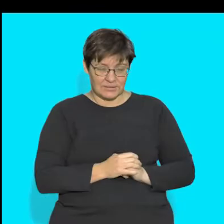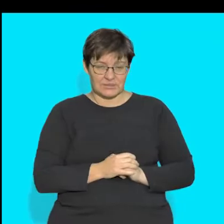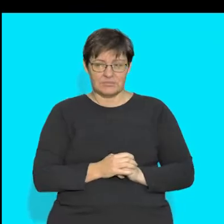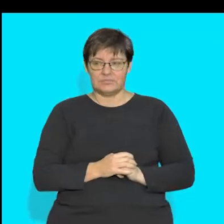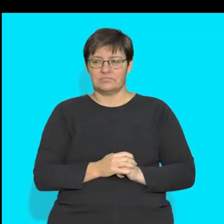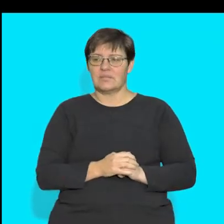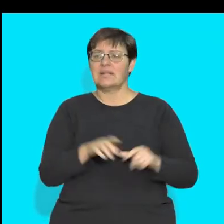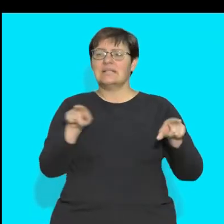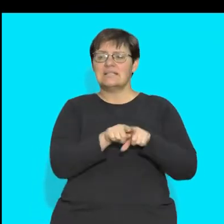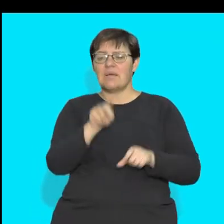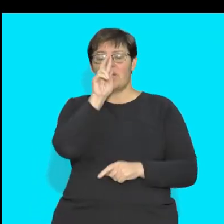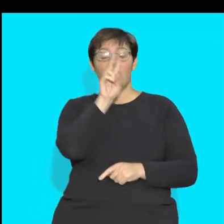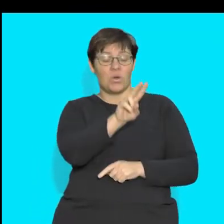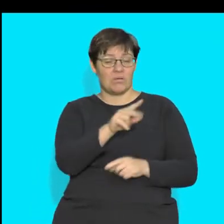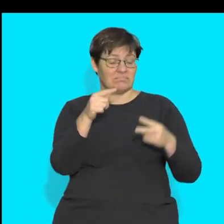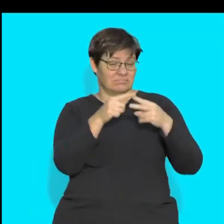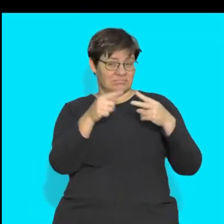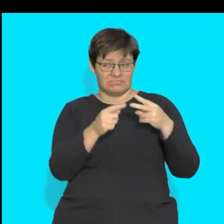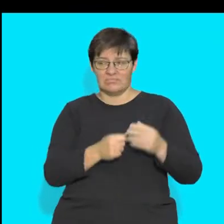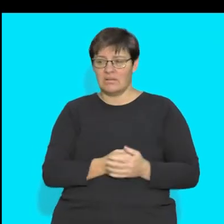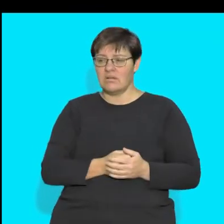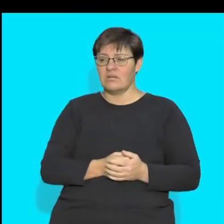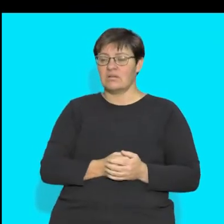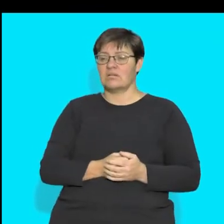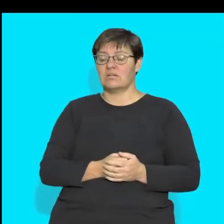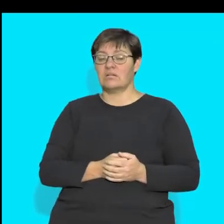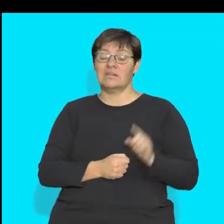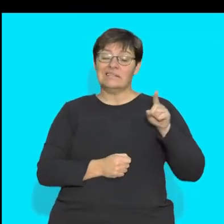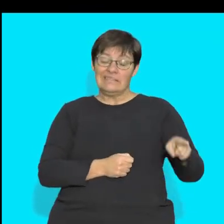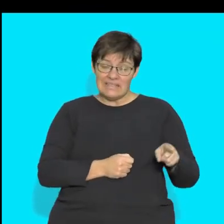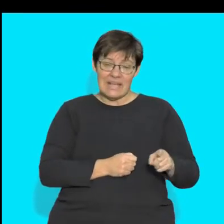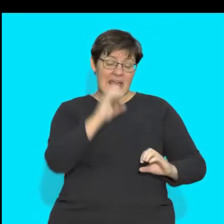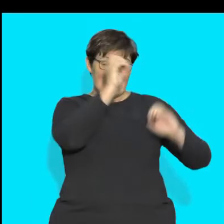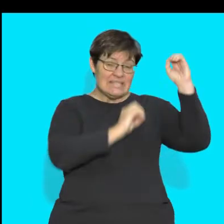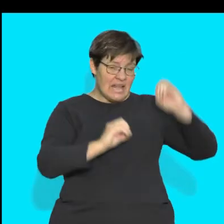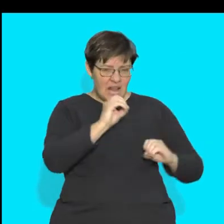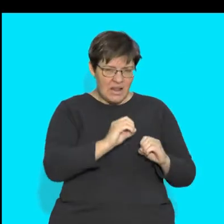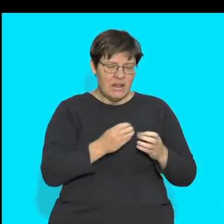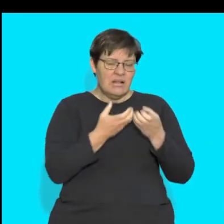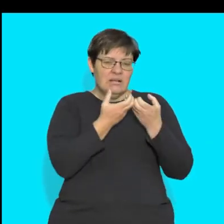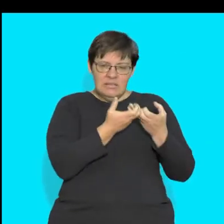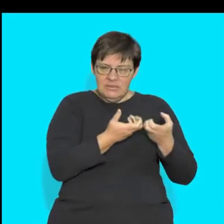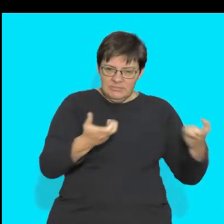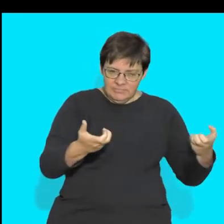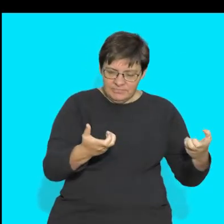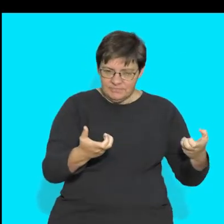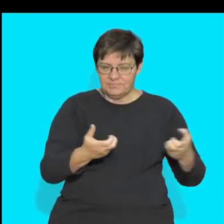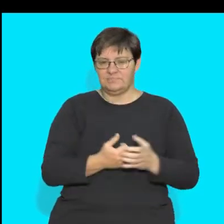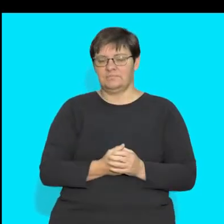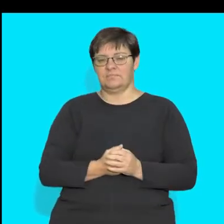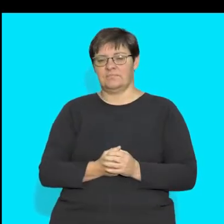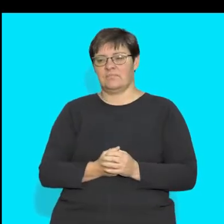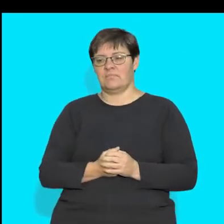we also look at is the following, that eukaryotic cells, right, can be divided